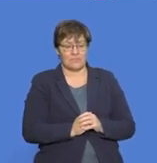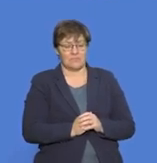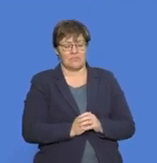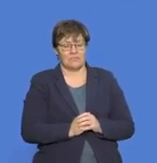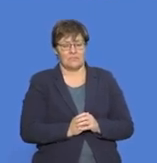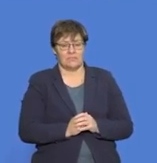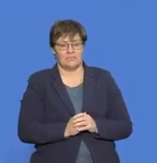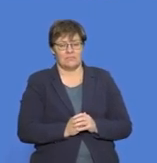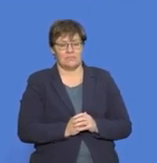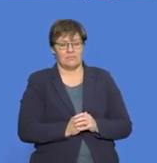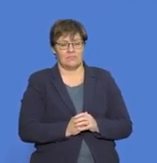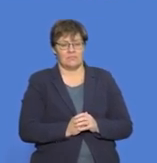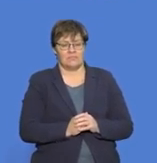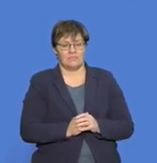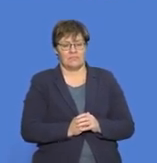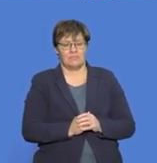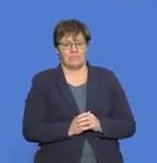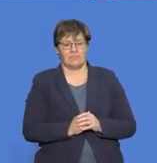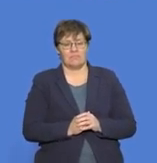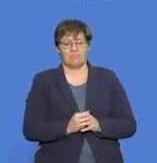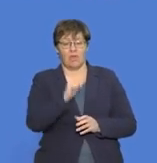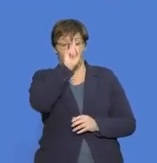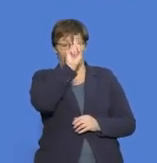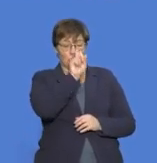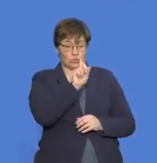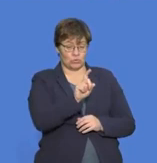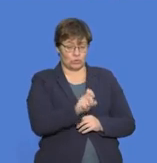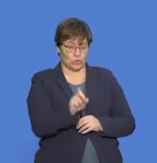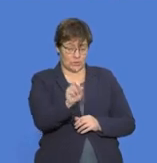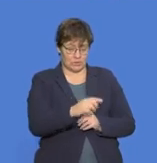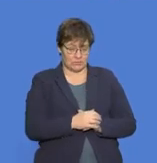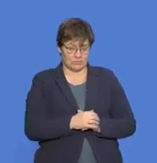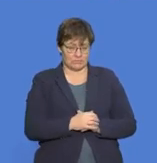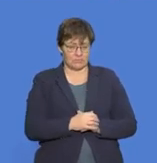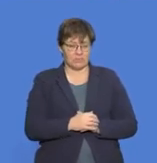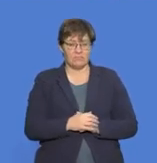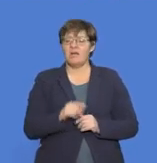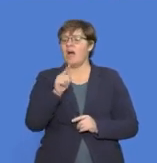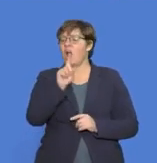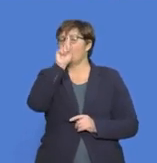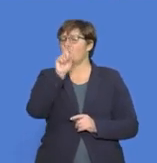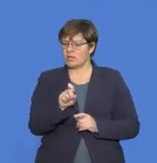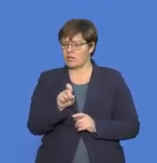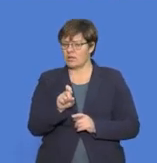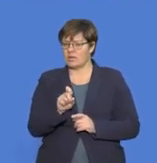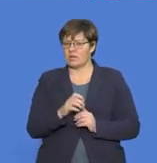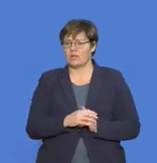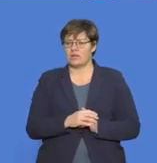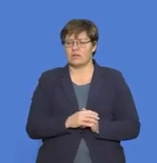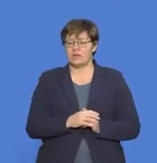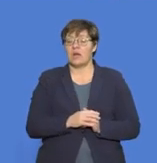Now, let's look at the questions. A typical question like this,